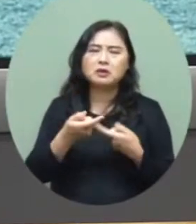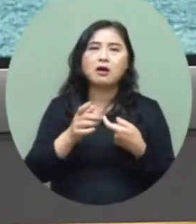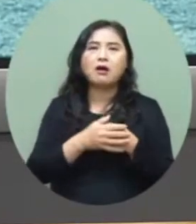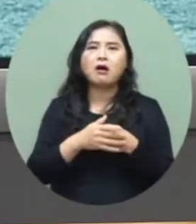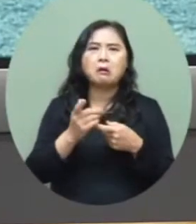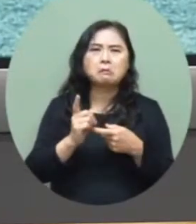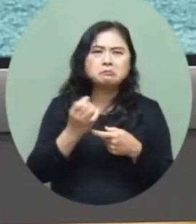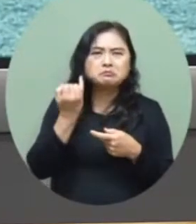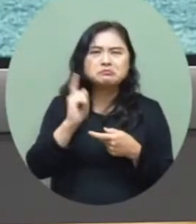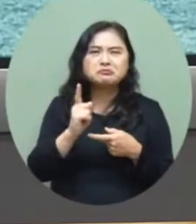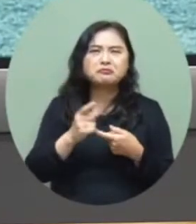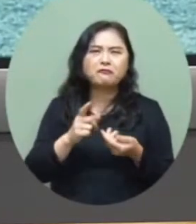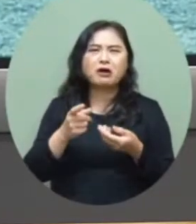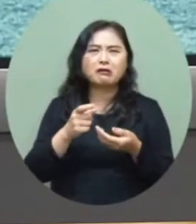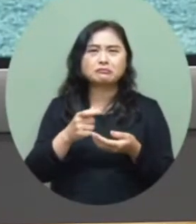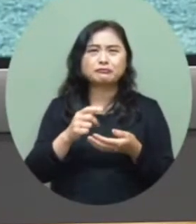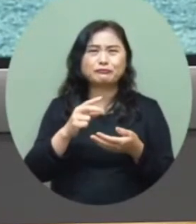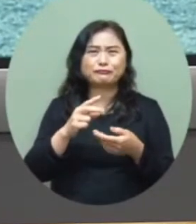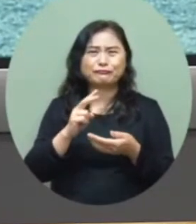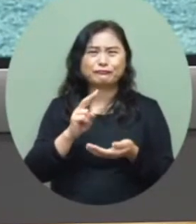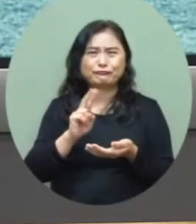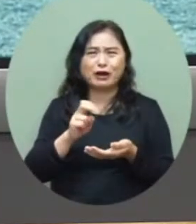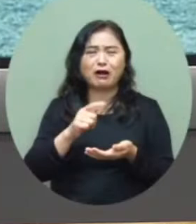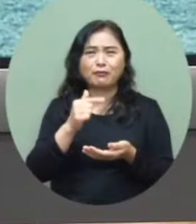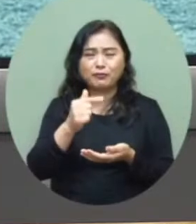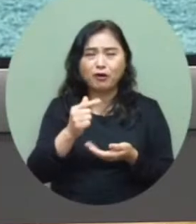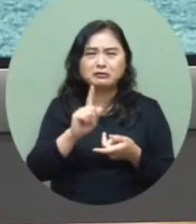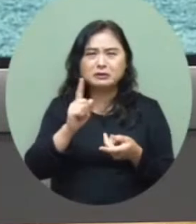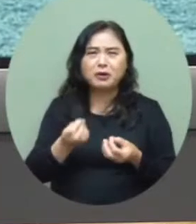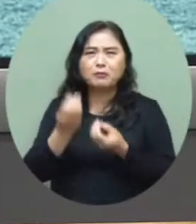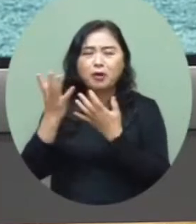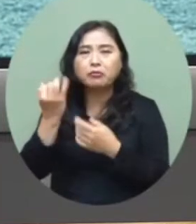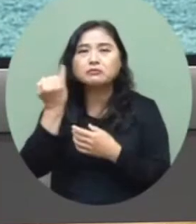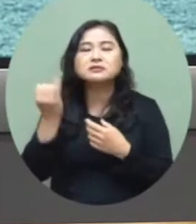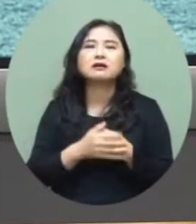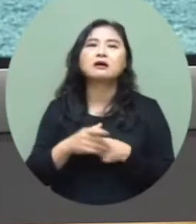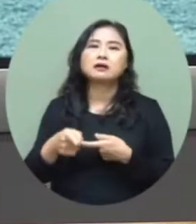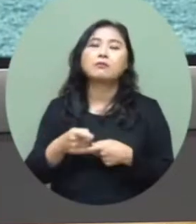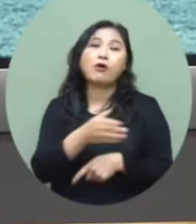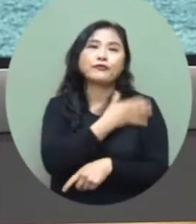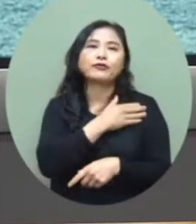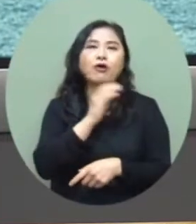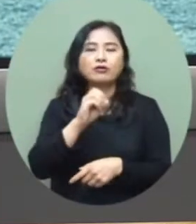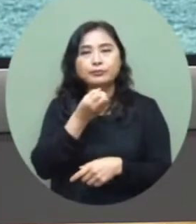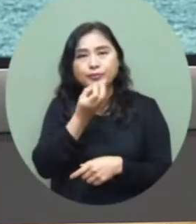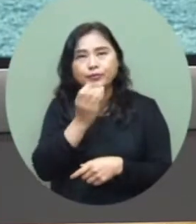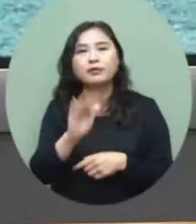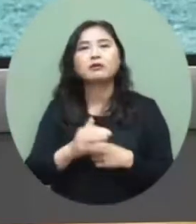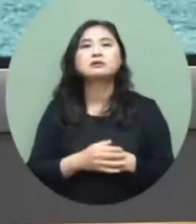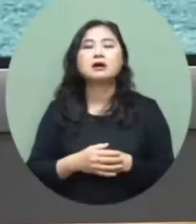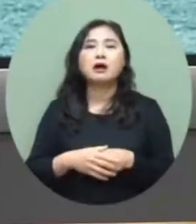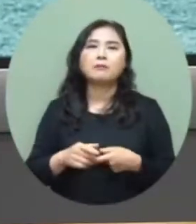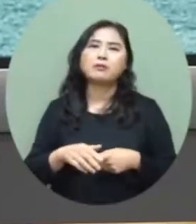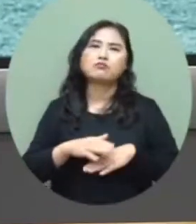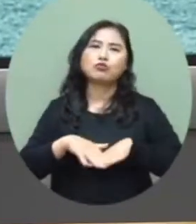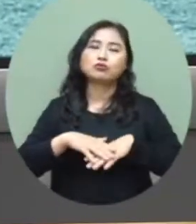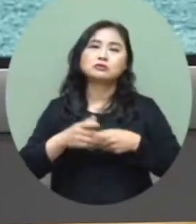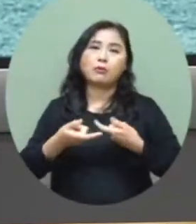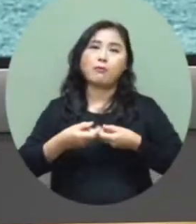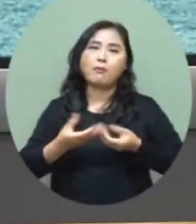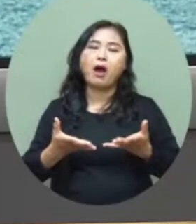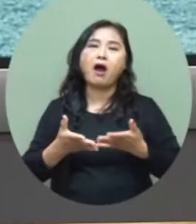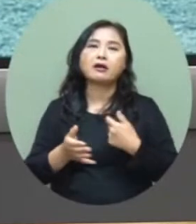And if elderly people don't really know how to report their cases, they can seek help from the organizations and